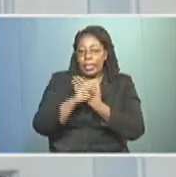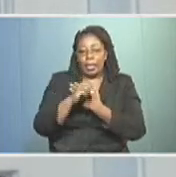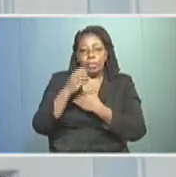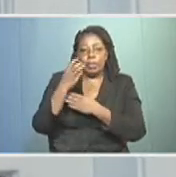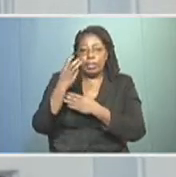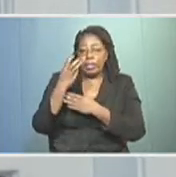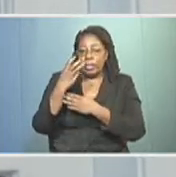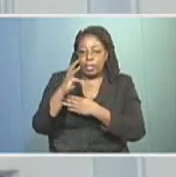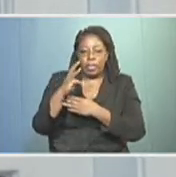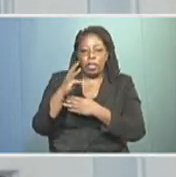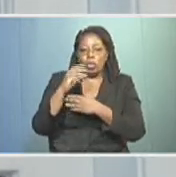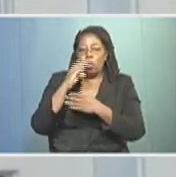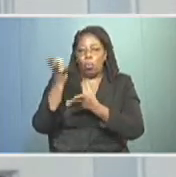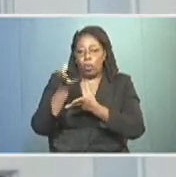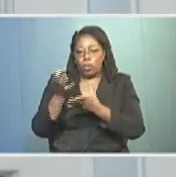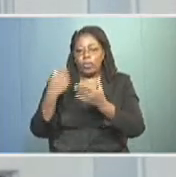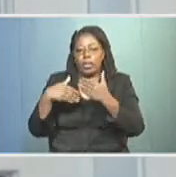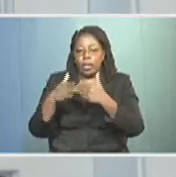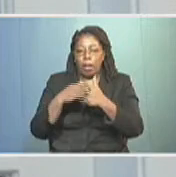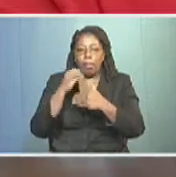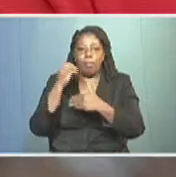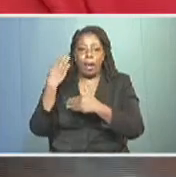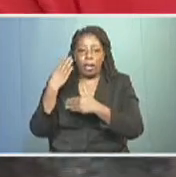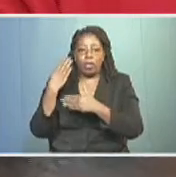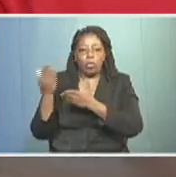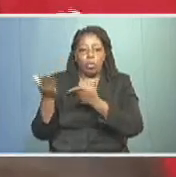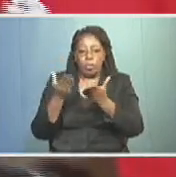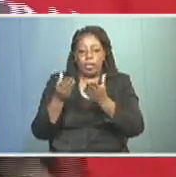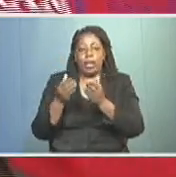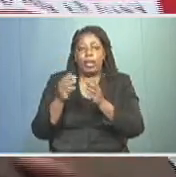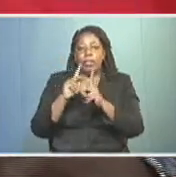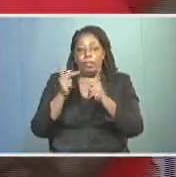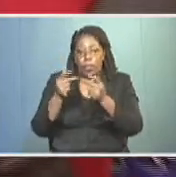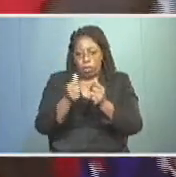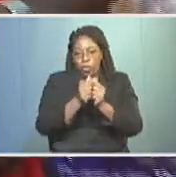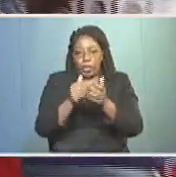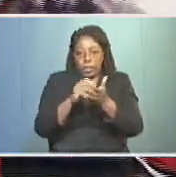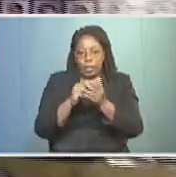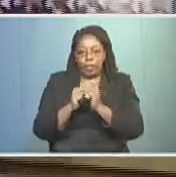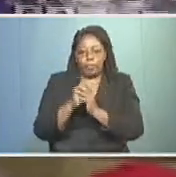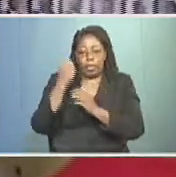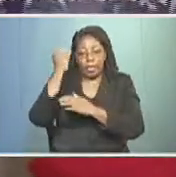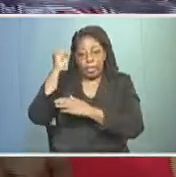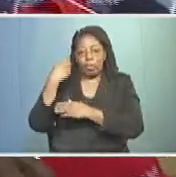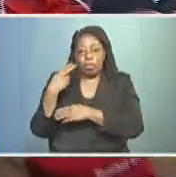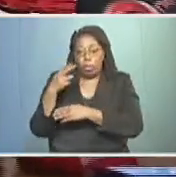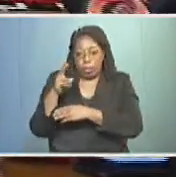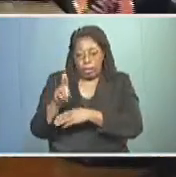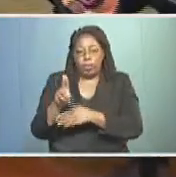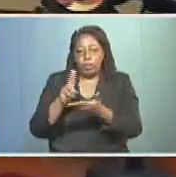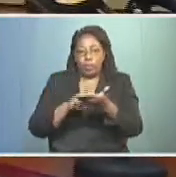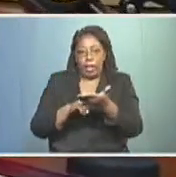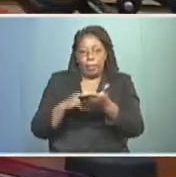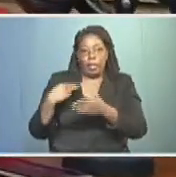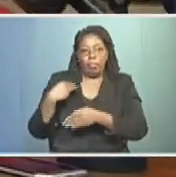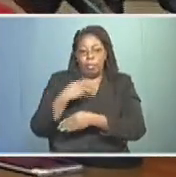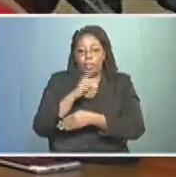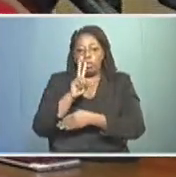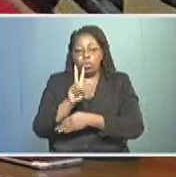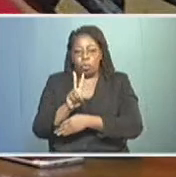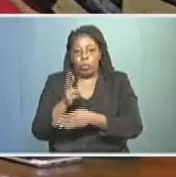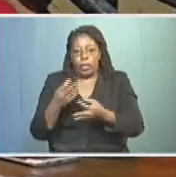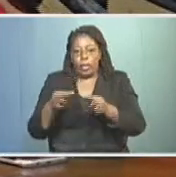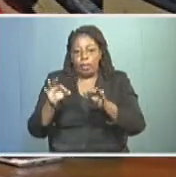back home and to help us rebuild this party as a team. Lewis's nomination form co-signed by members of 2